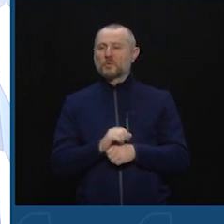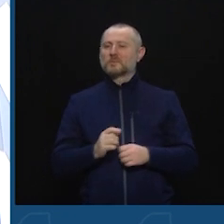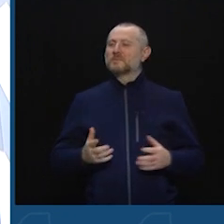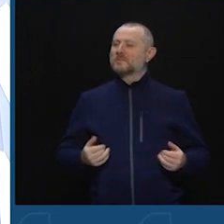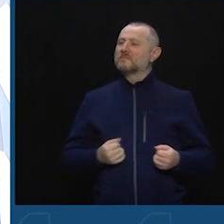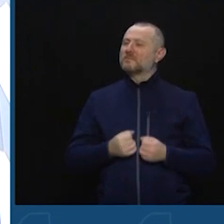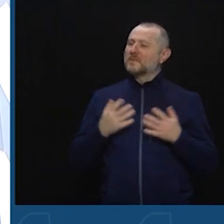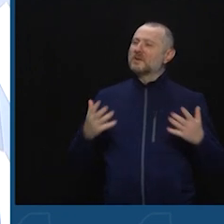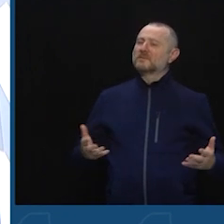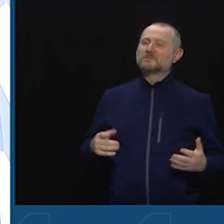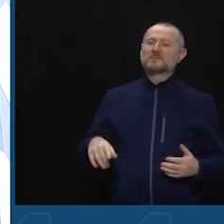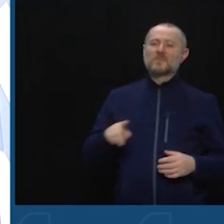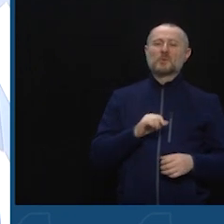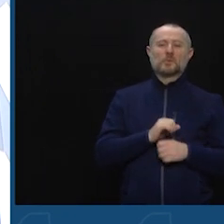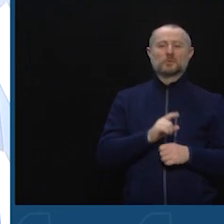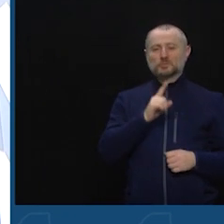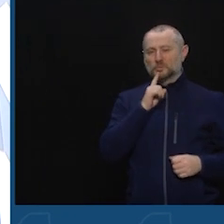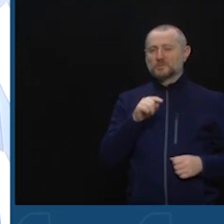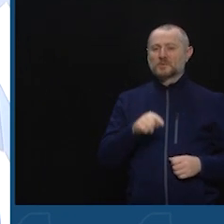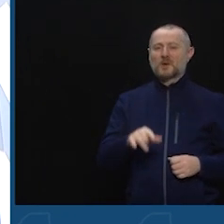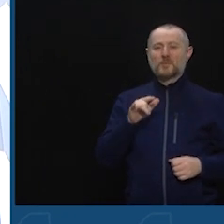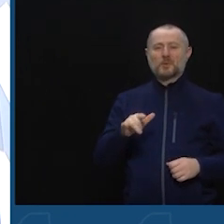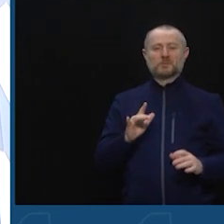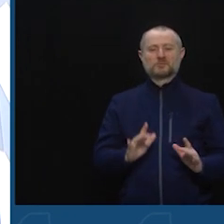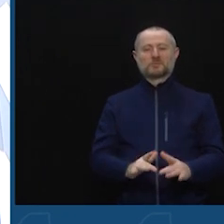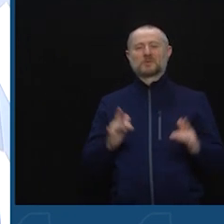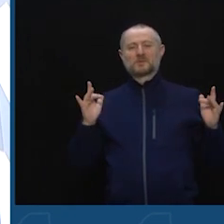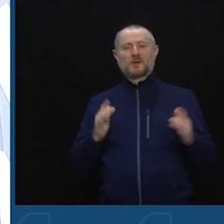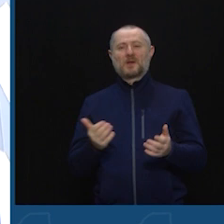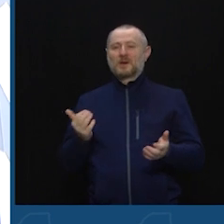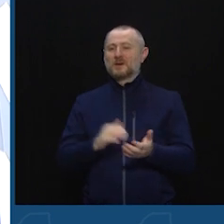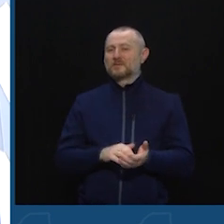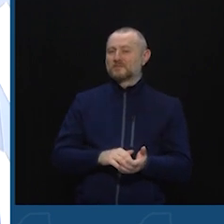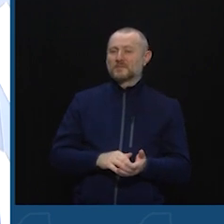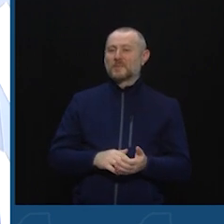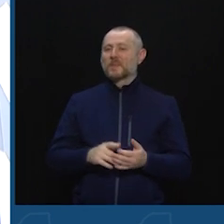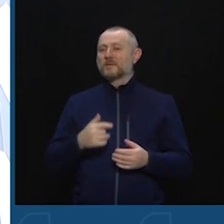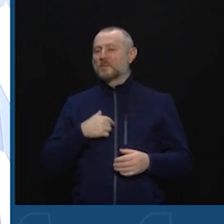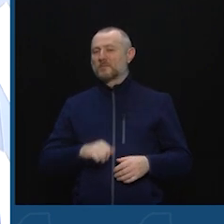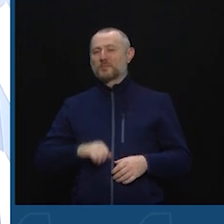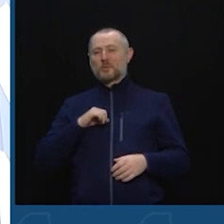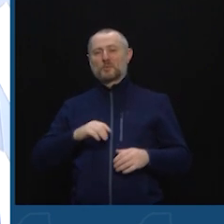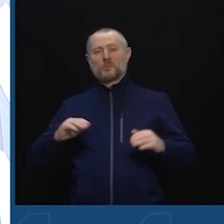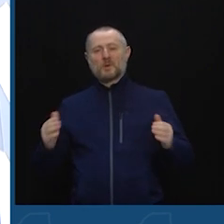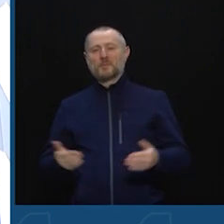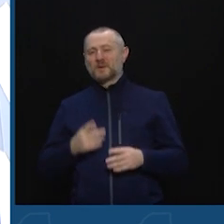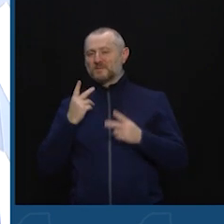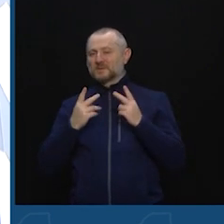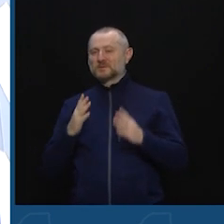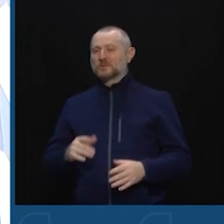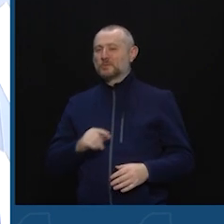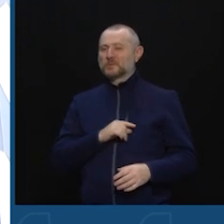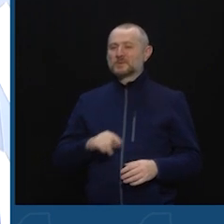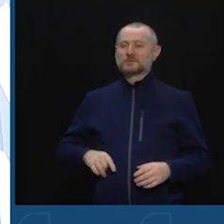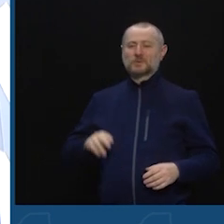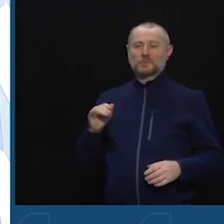restore the shine to this celebrated airport that has proudly welcomed visitors to Queens and New York City since